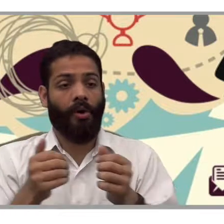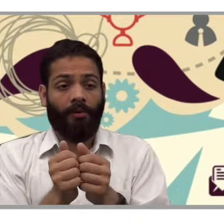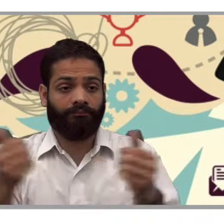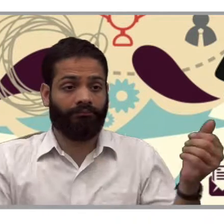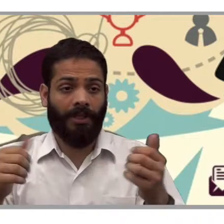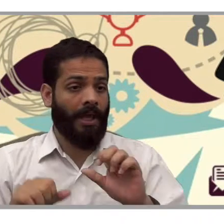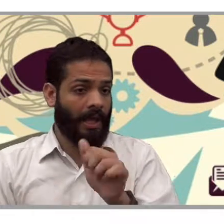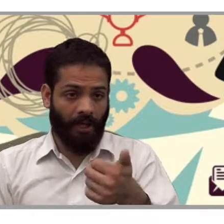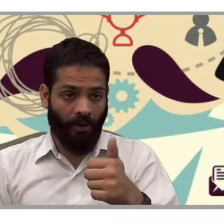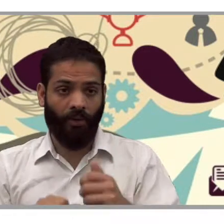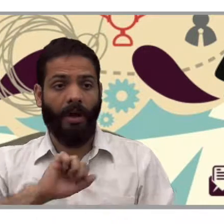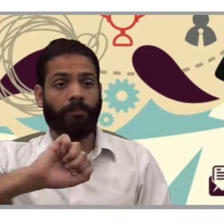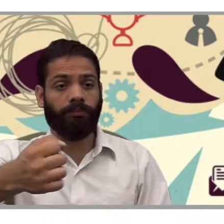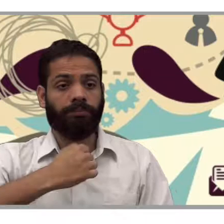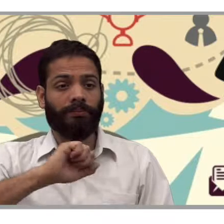the context.